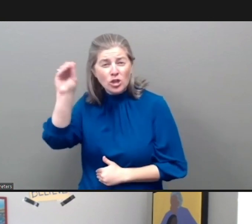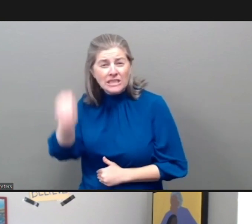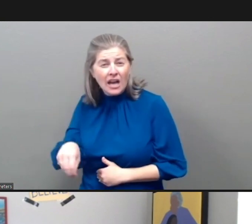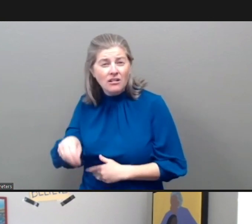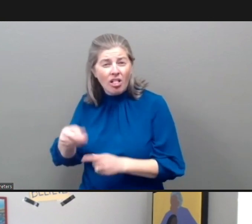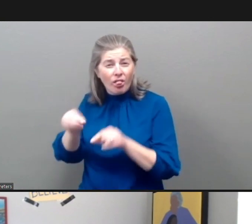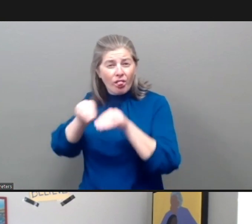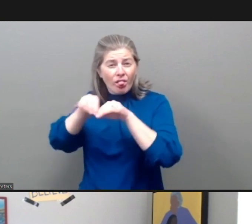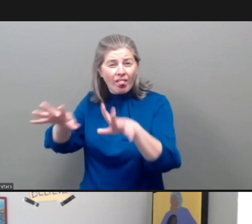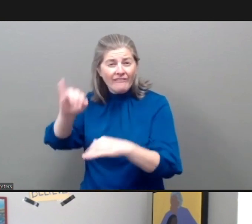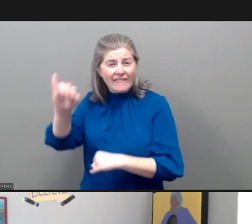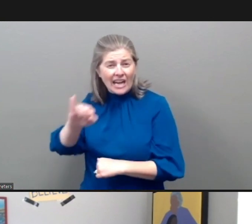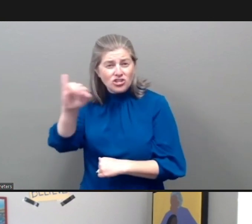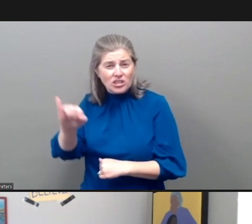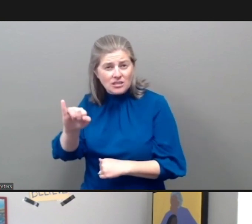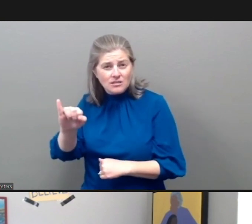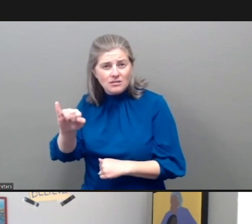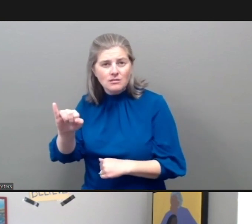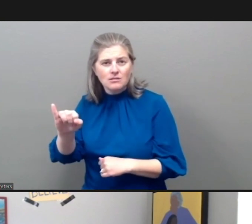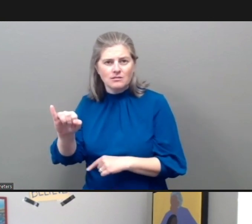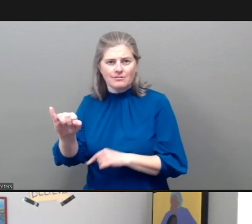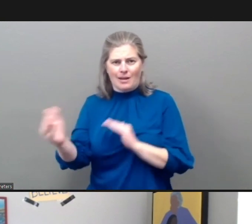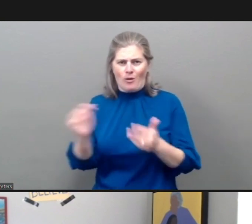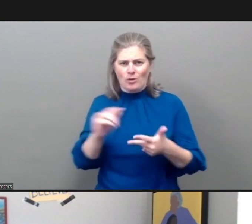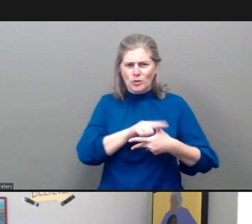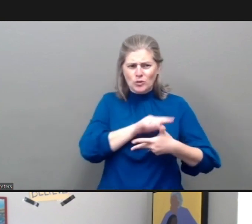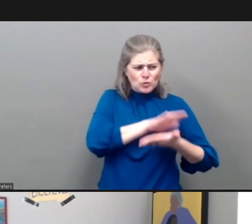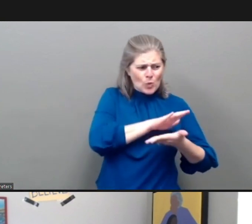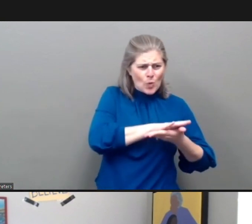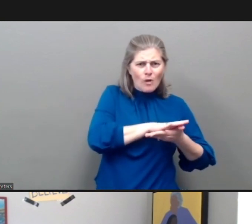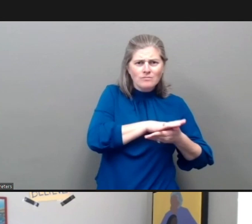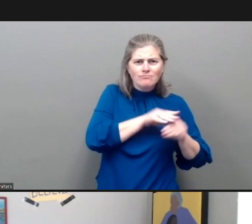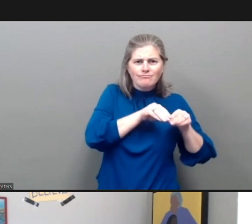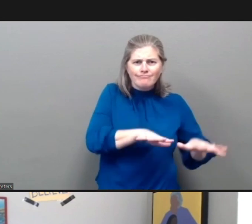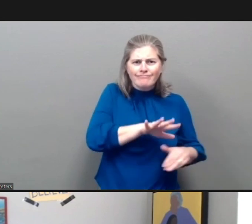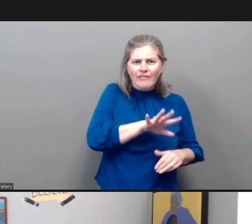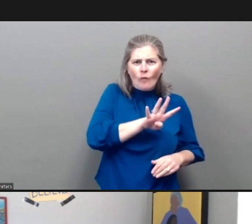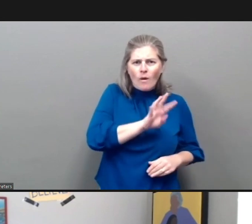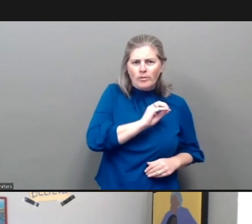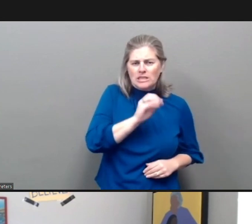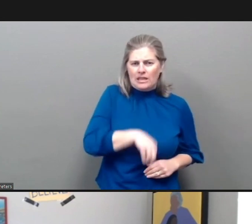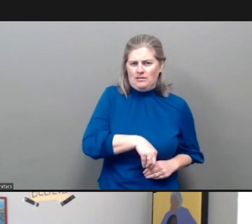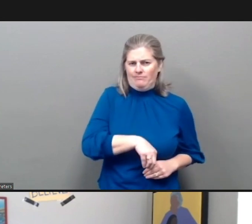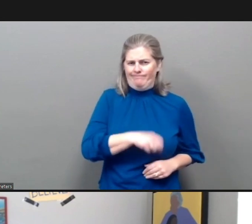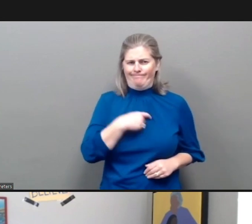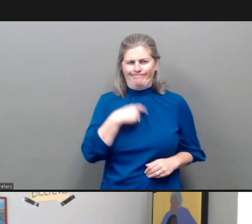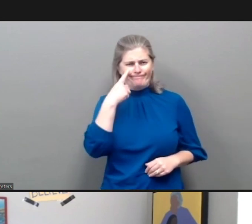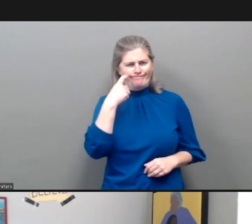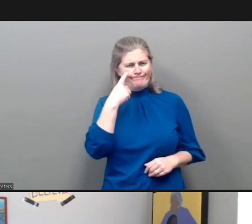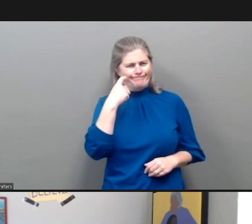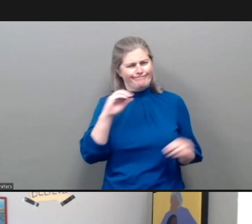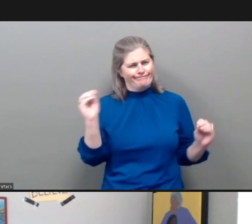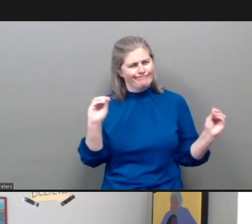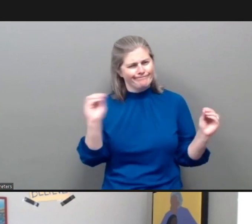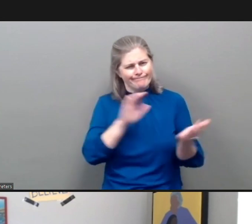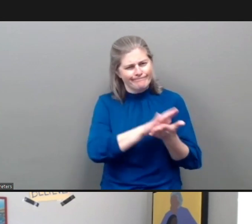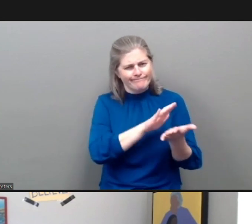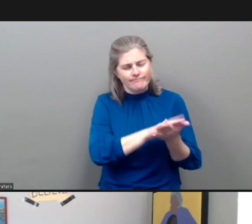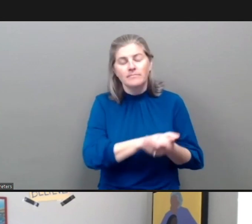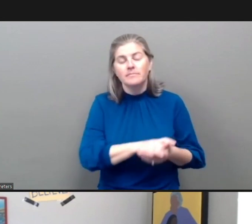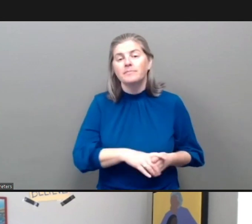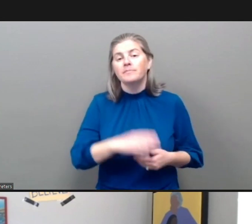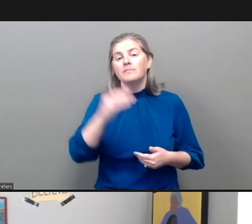opposed to the 4% we're seeing in schools with Delta. So I think not. I mean, other things we're thinking about